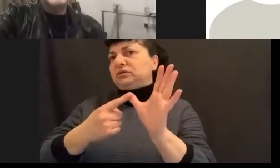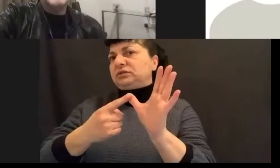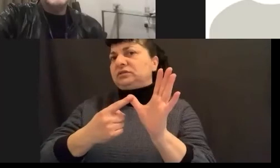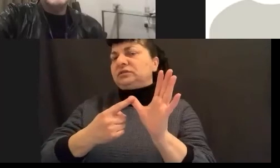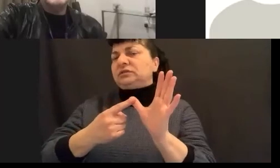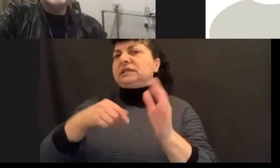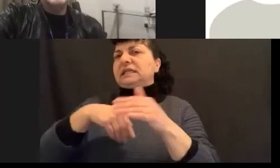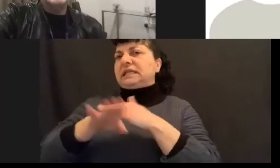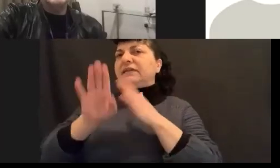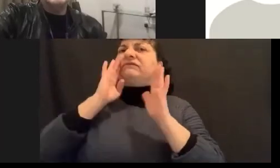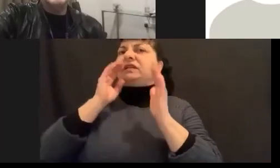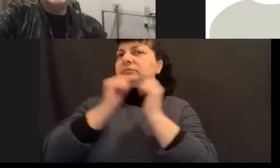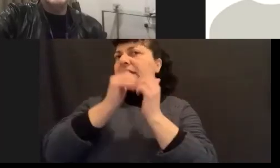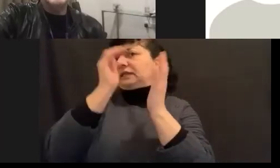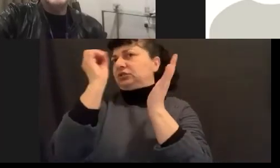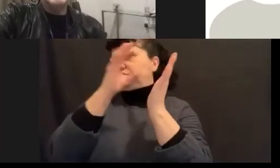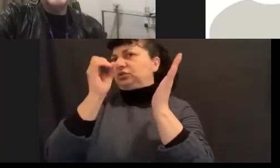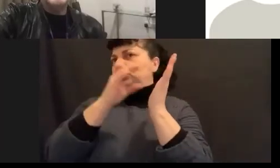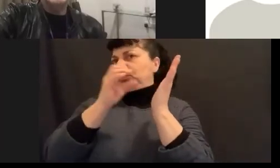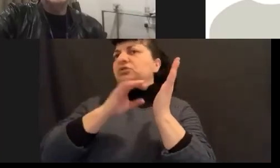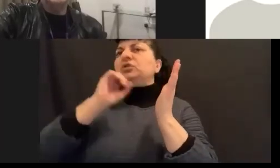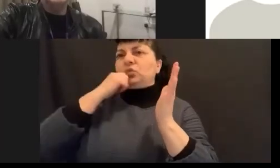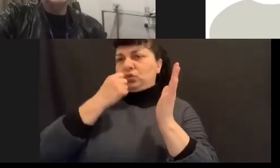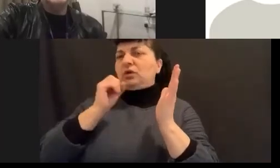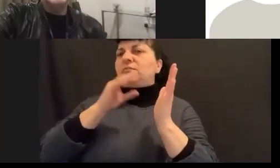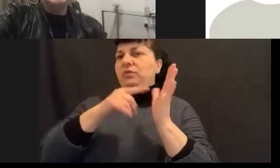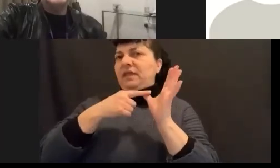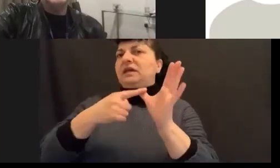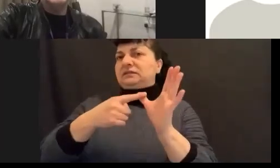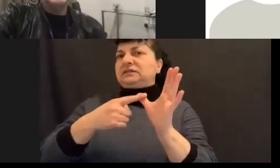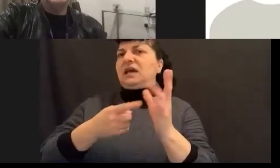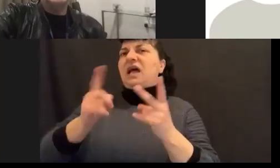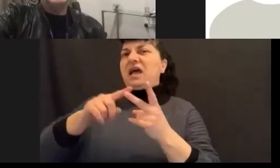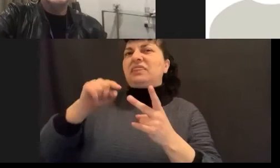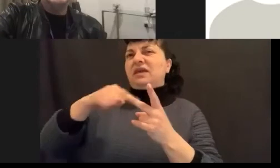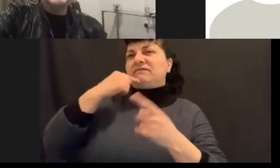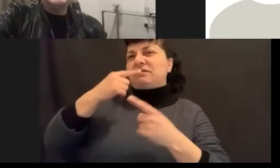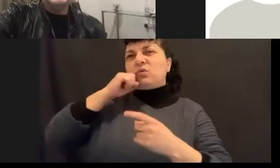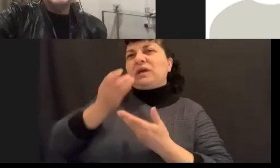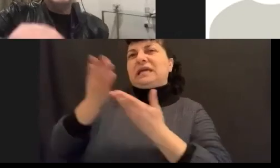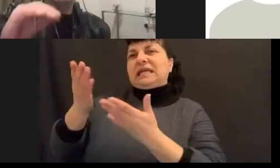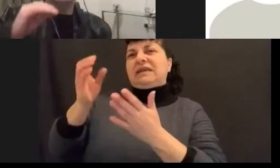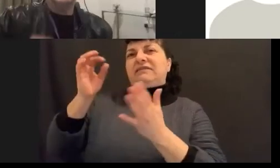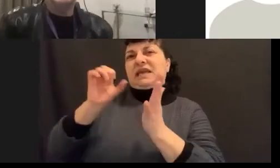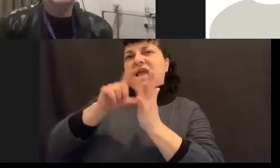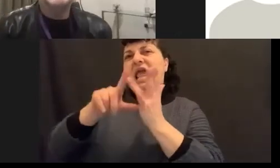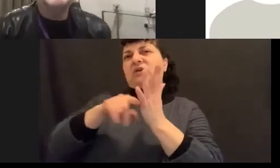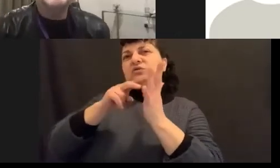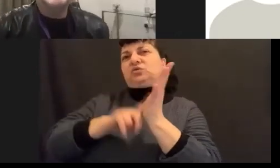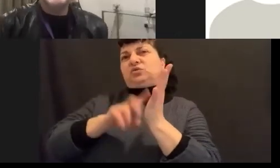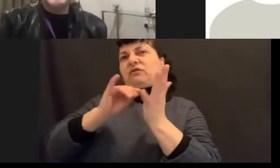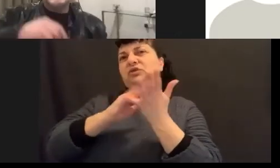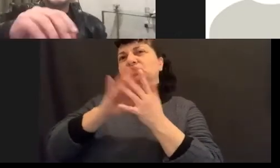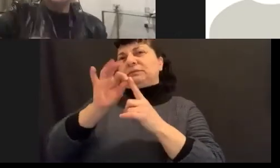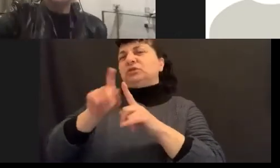in terms of where we can direct people and to council. We'll share that with council so that information can get out. Yeah. And the other thing is, when we're